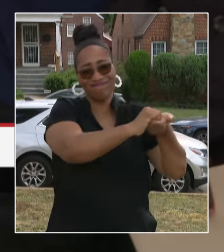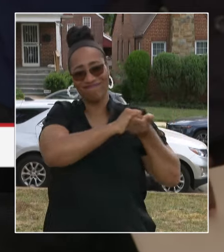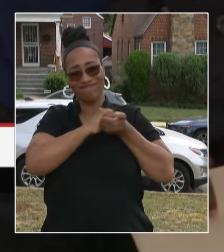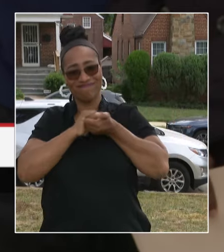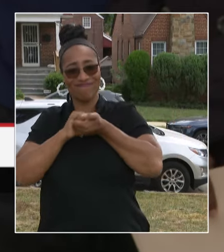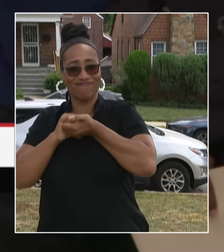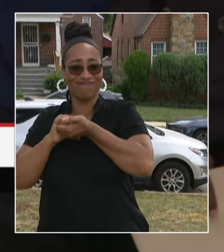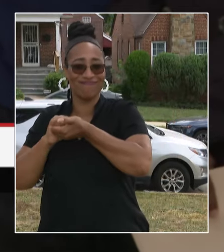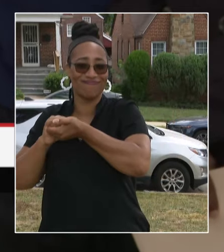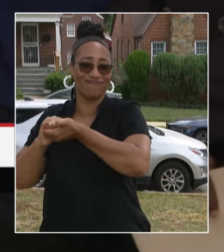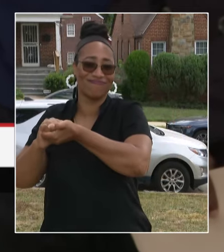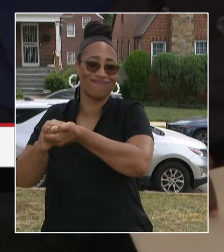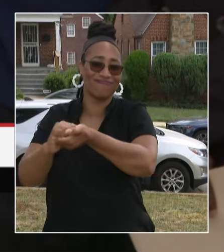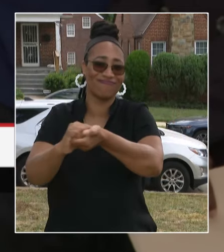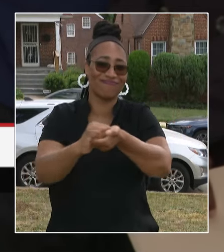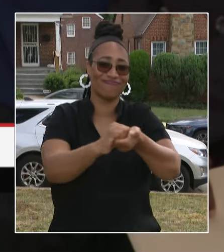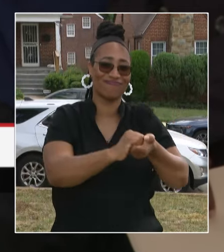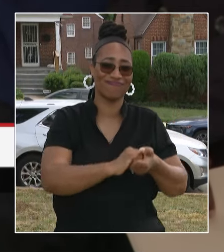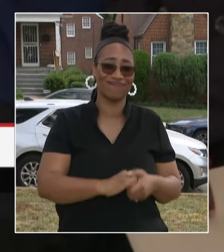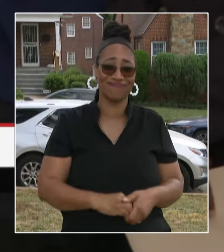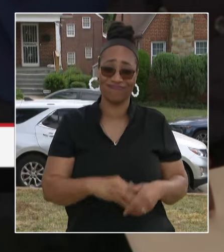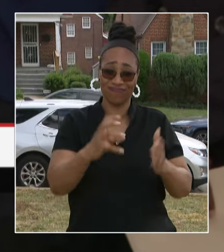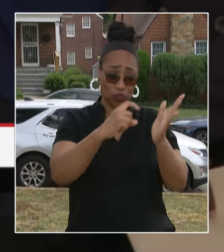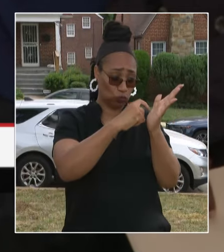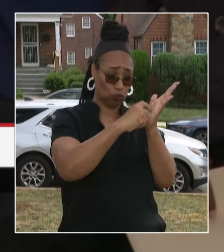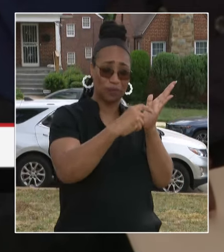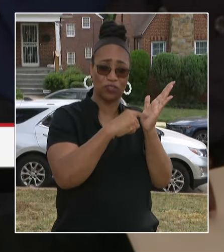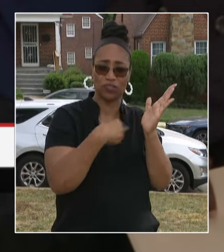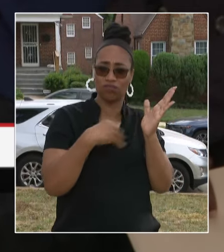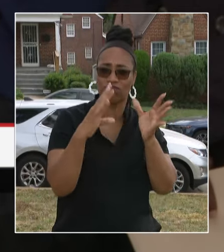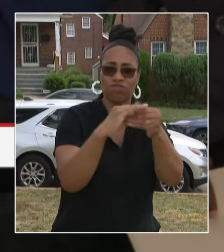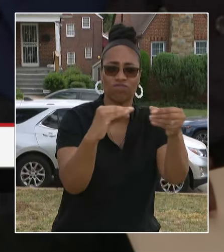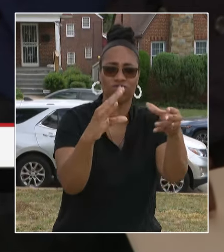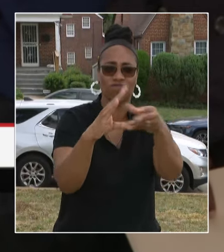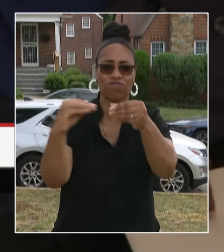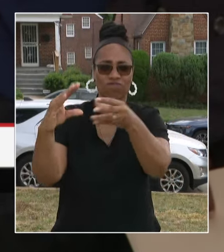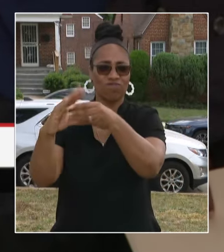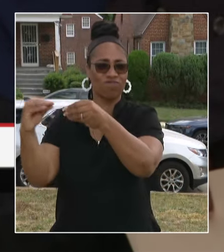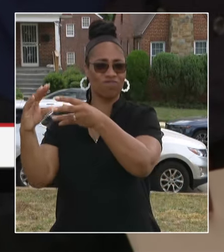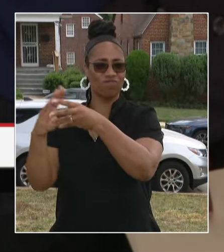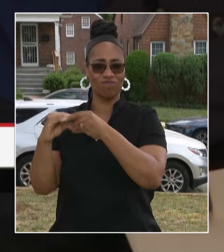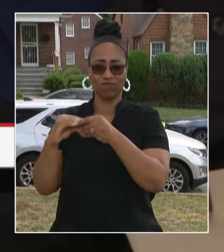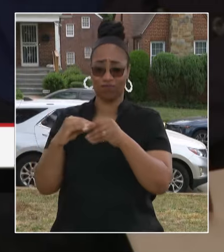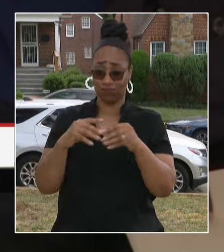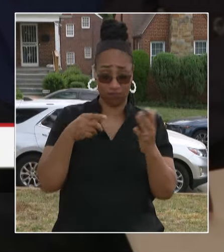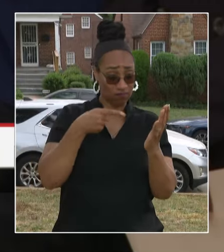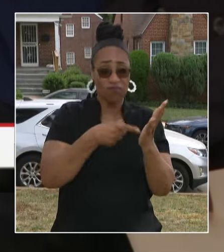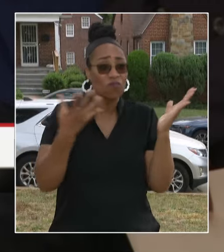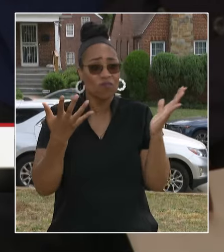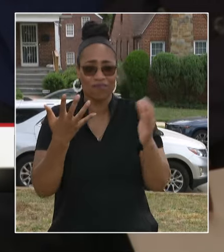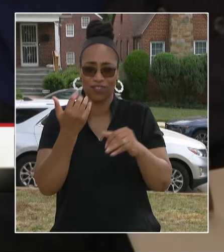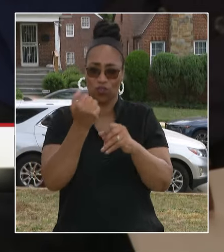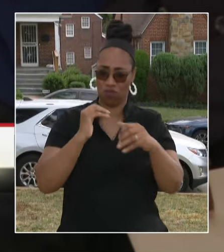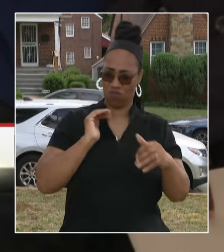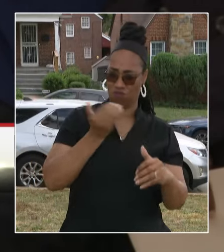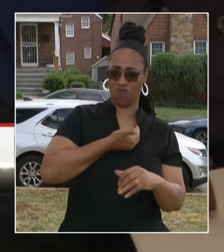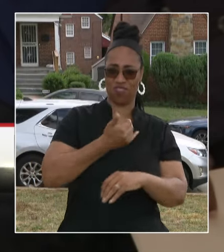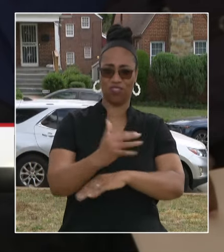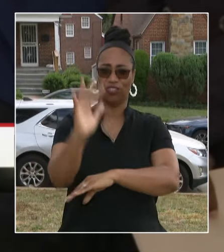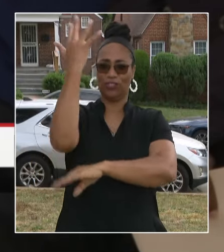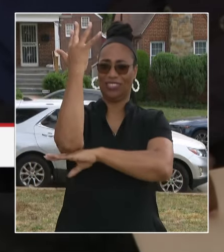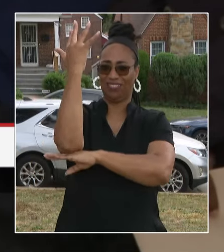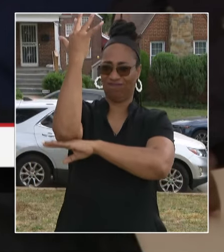afraid. If we're to live up to our own time, then victory won't lie in blade. But in all bridges that